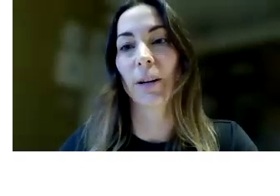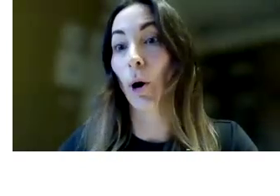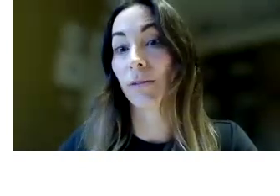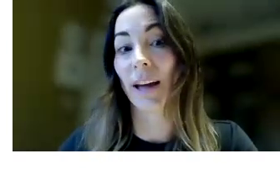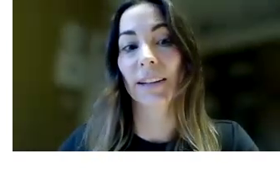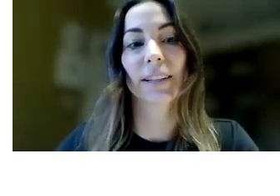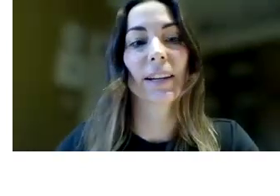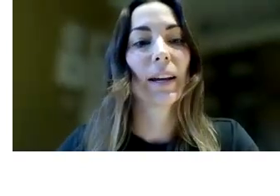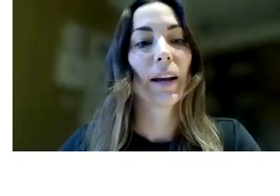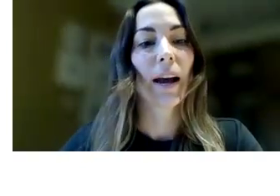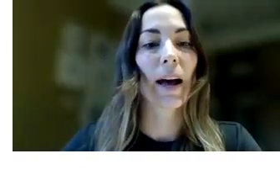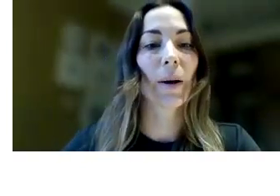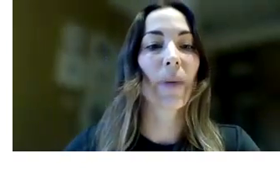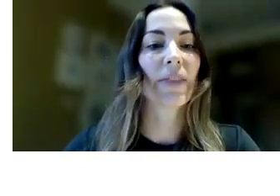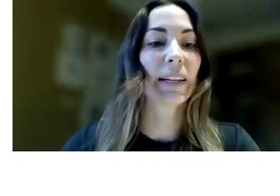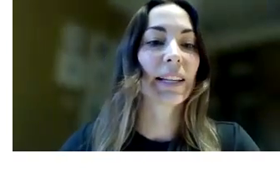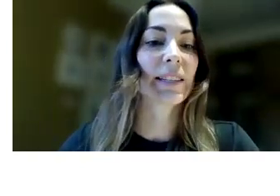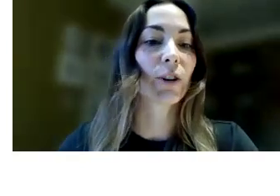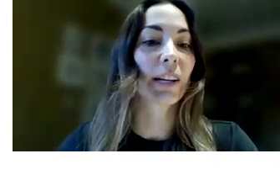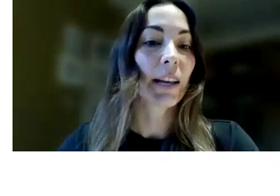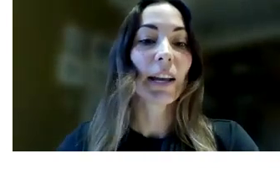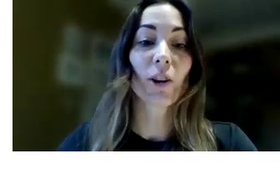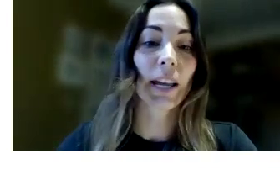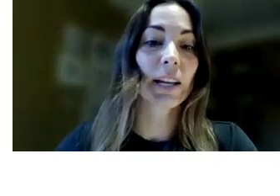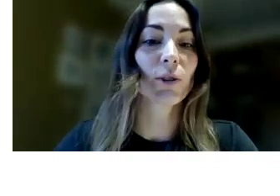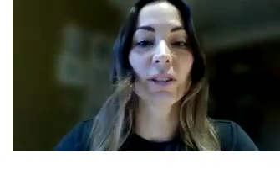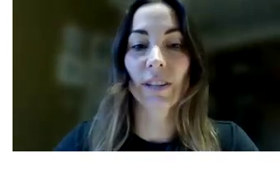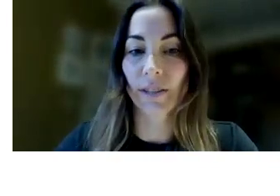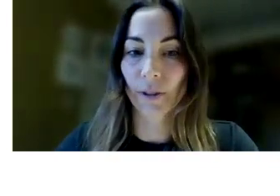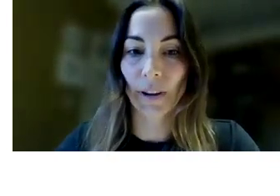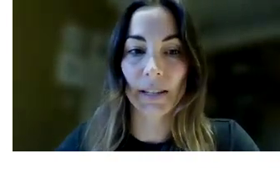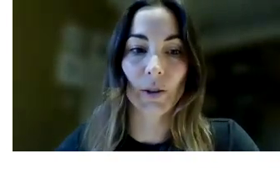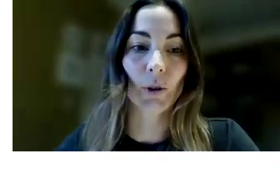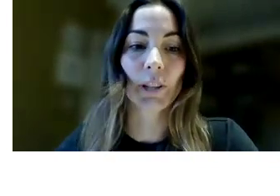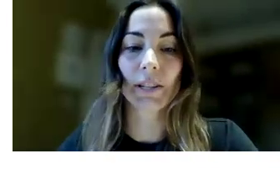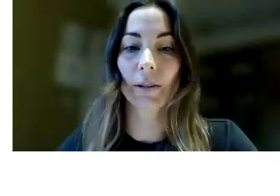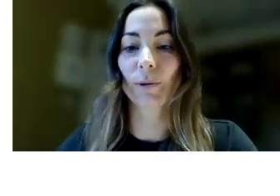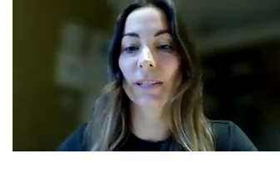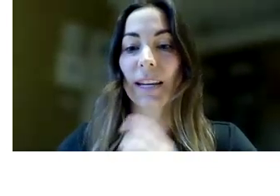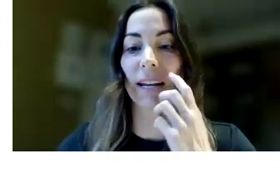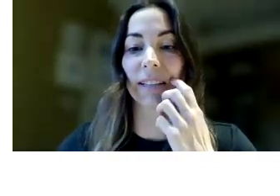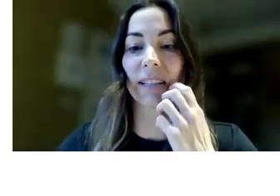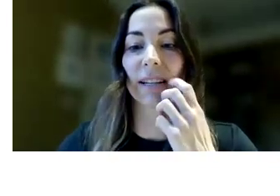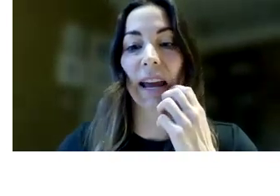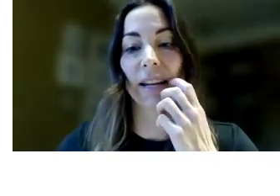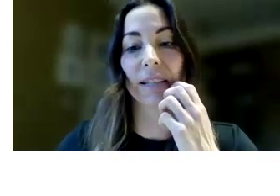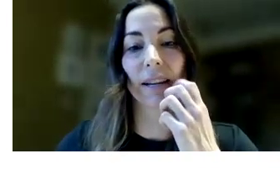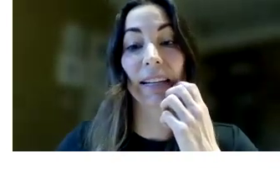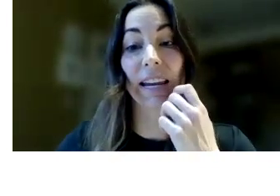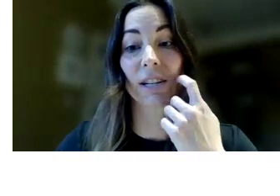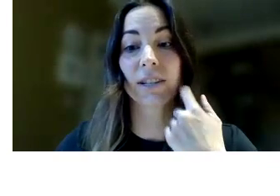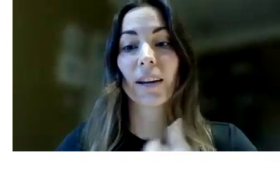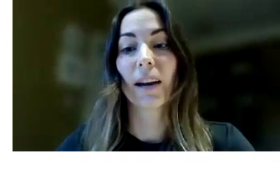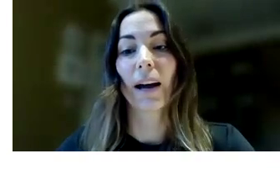is definitely a part of that. And then considering hearing aids or assistive devices early to stay connected